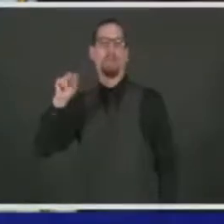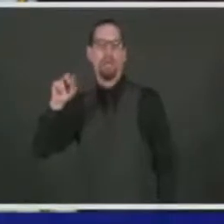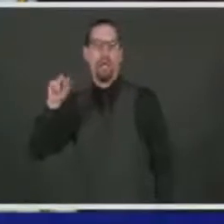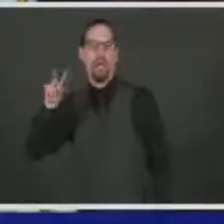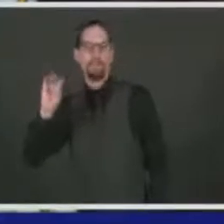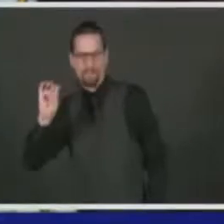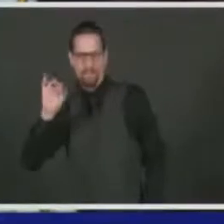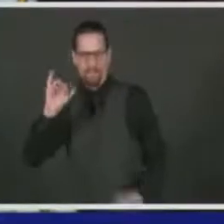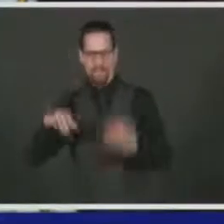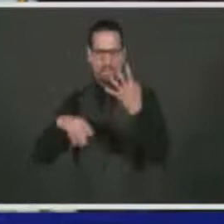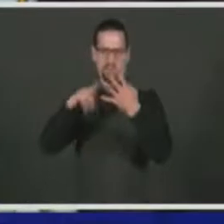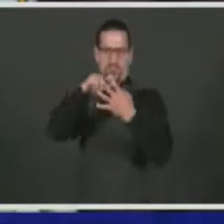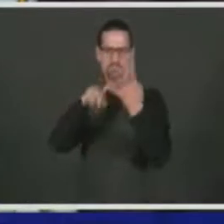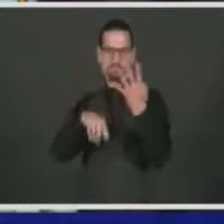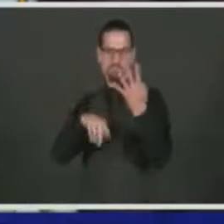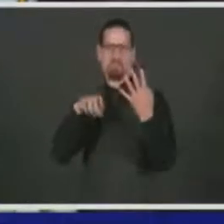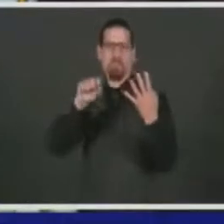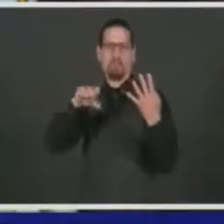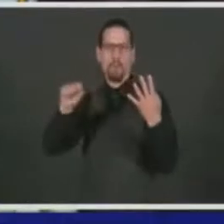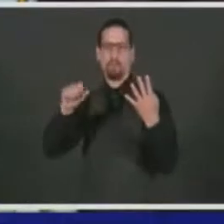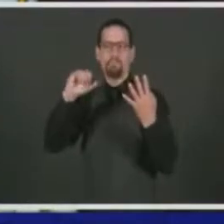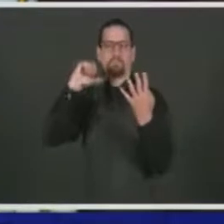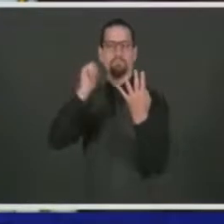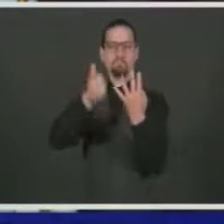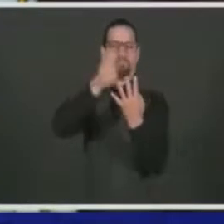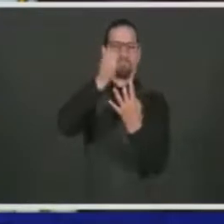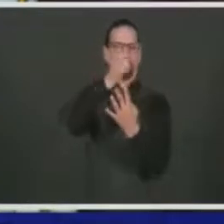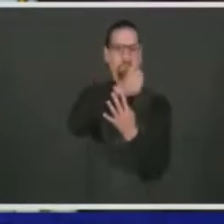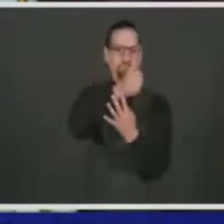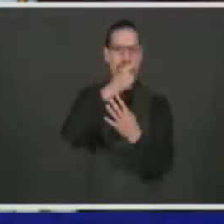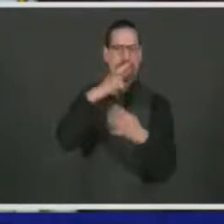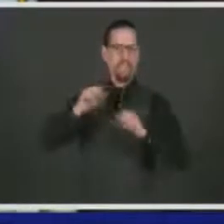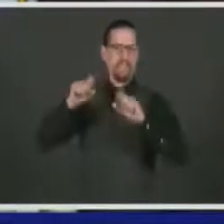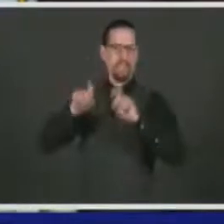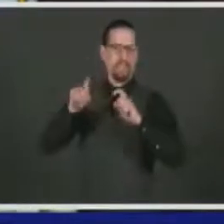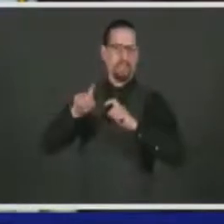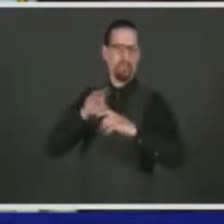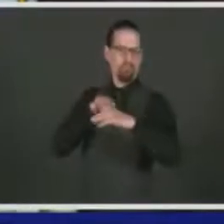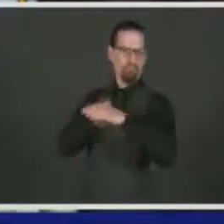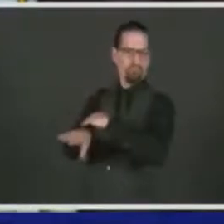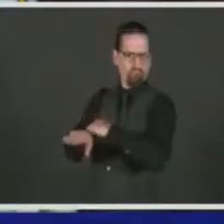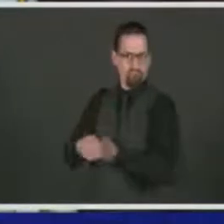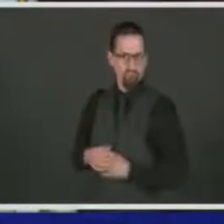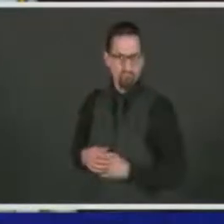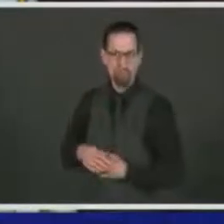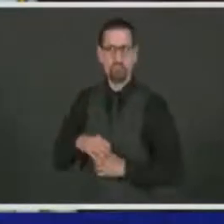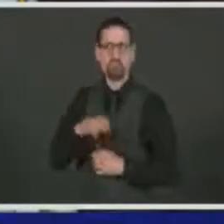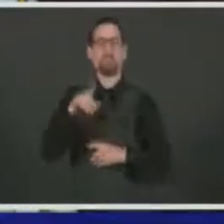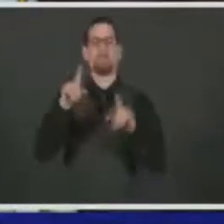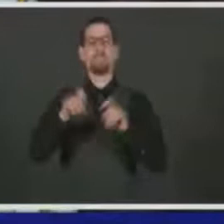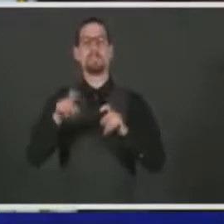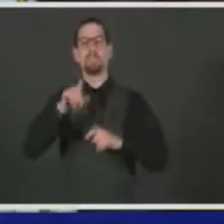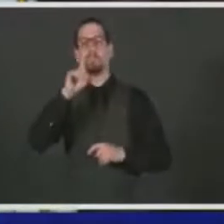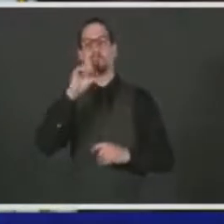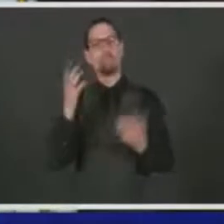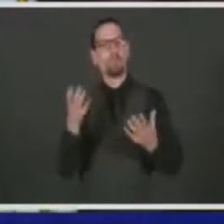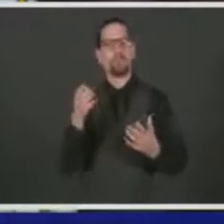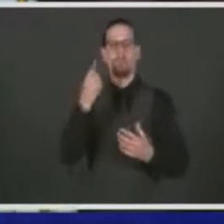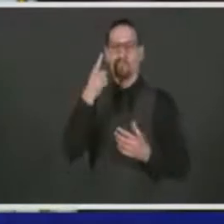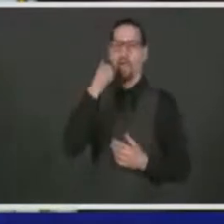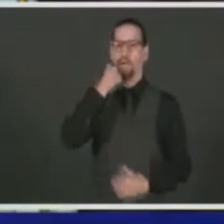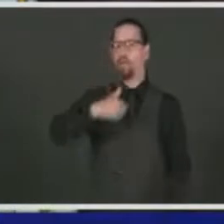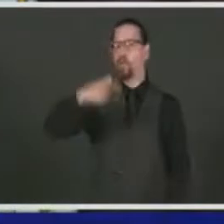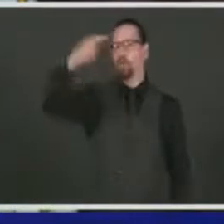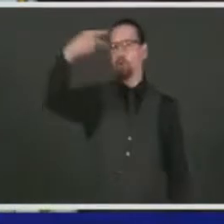Pawtucket, Manton Avenue in Providence, West River Street in Providence. Testing will take place every Thursday,